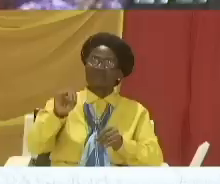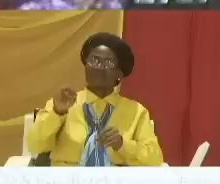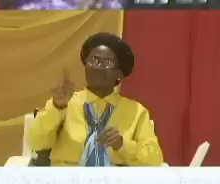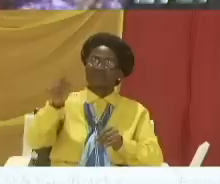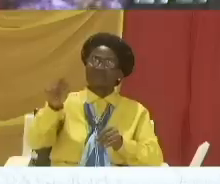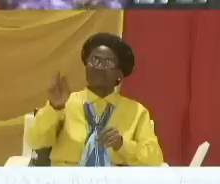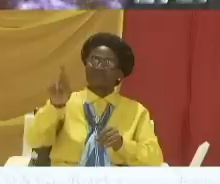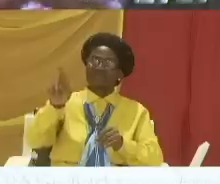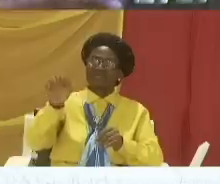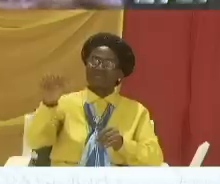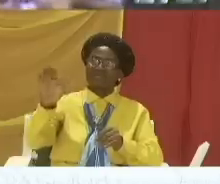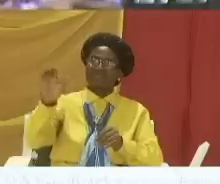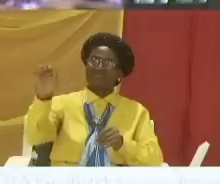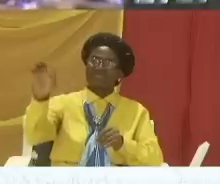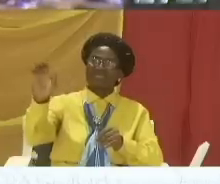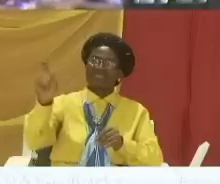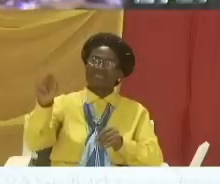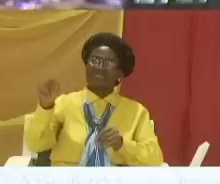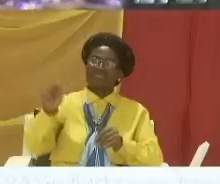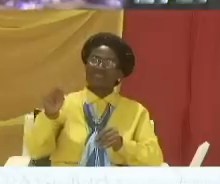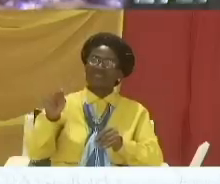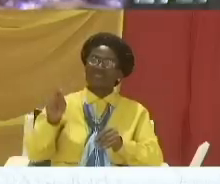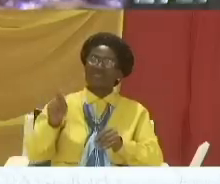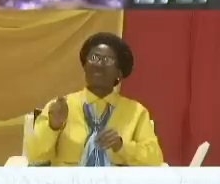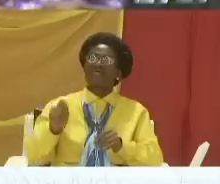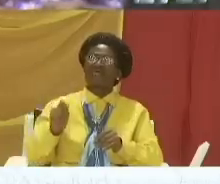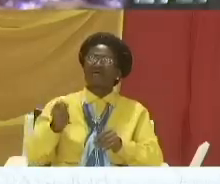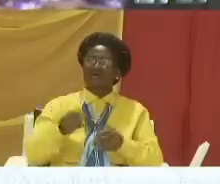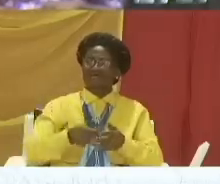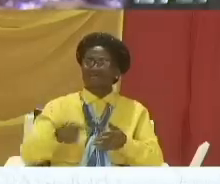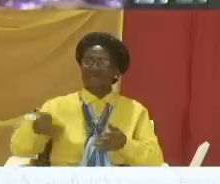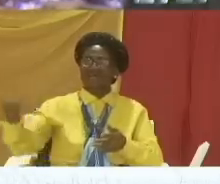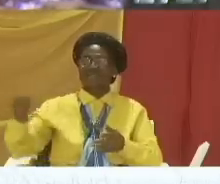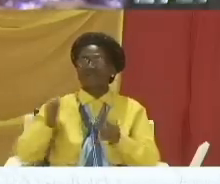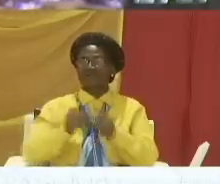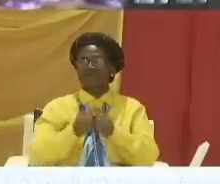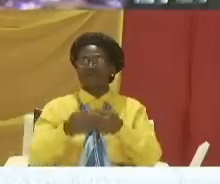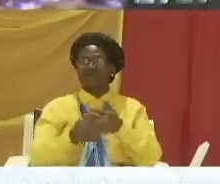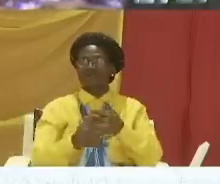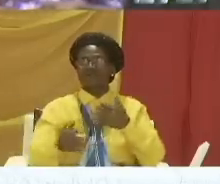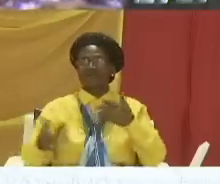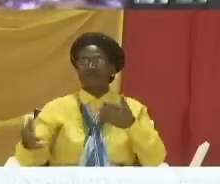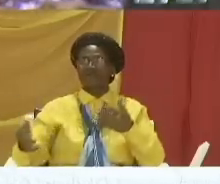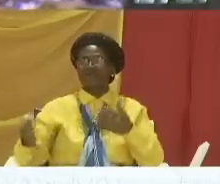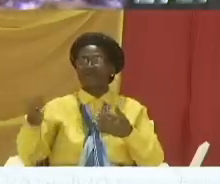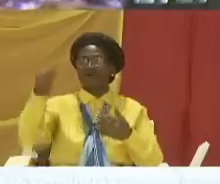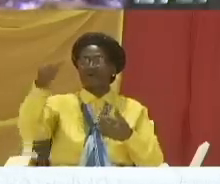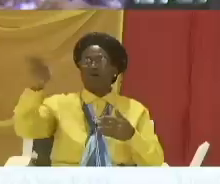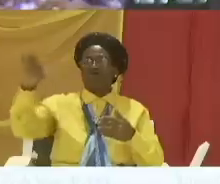signed with blood of both parties.